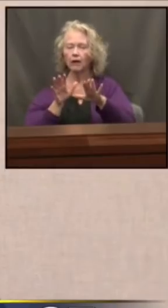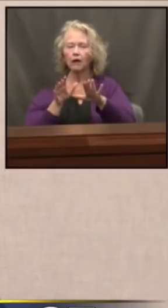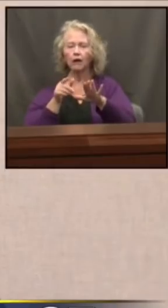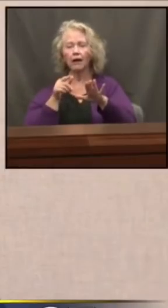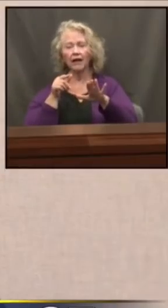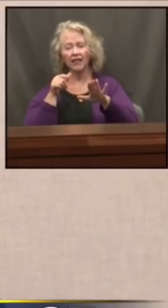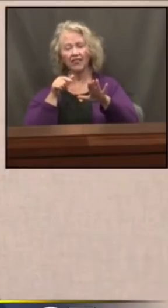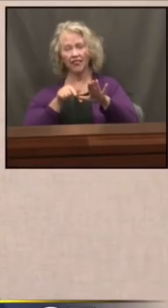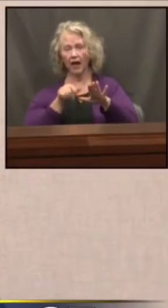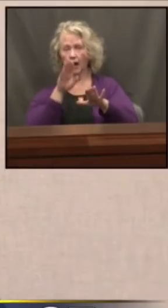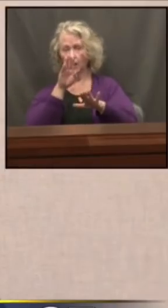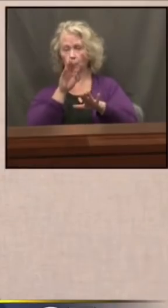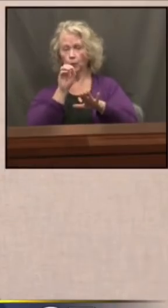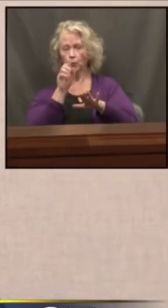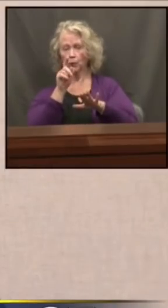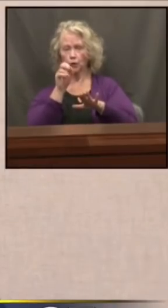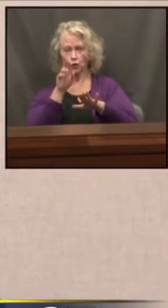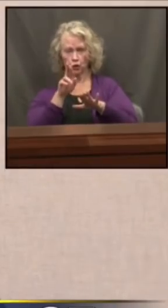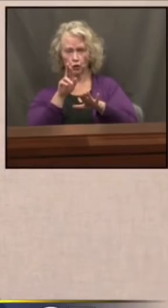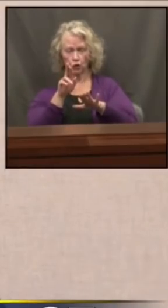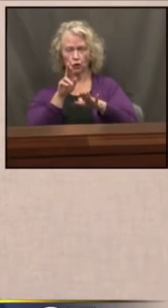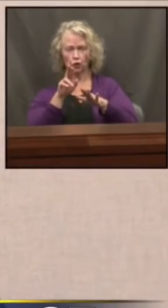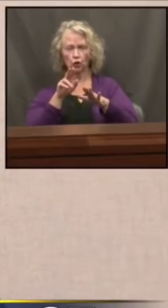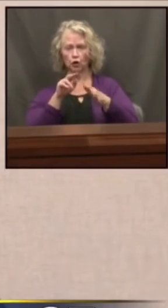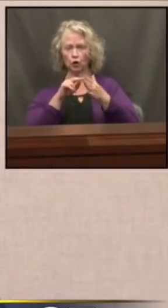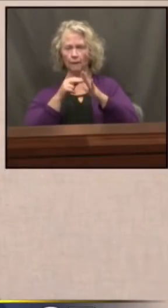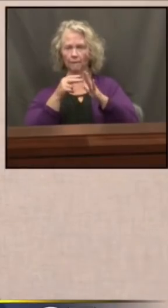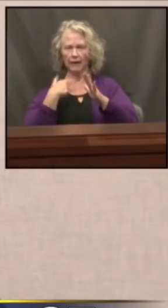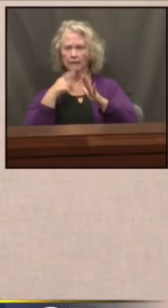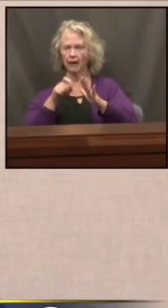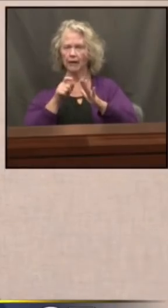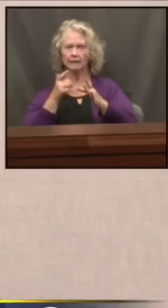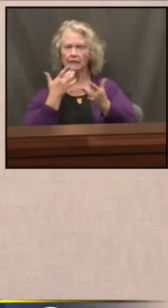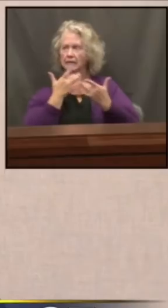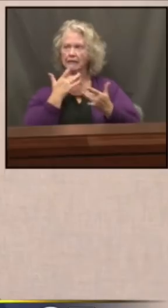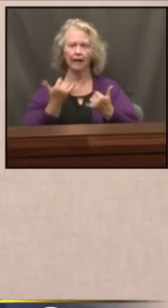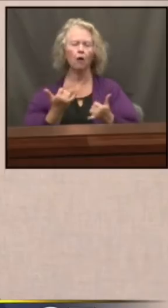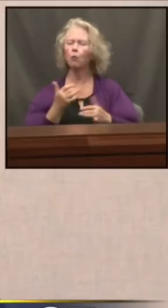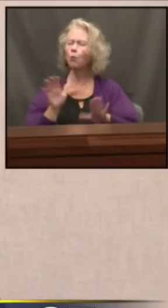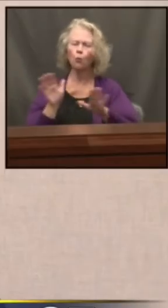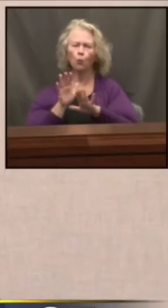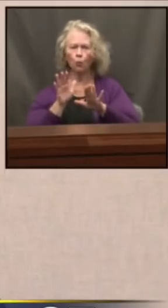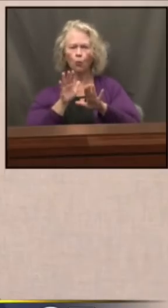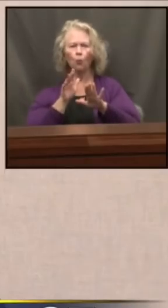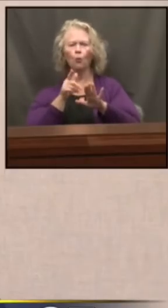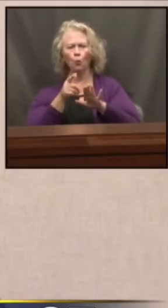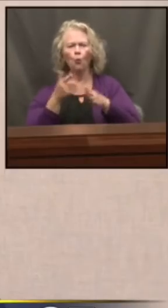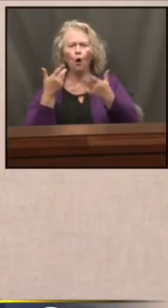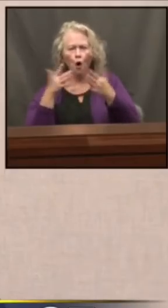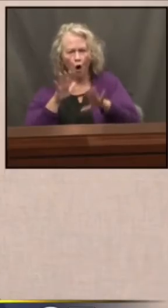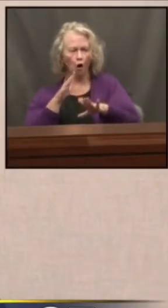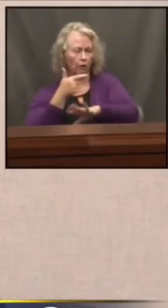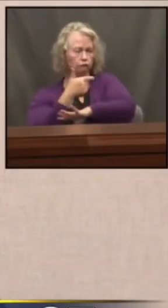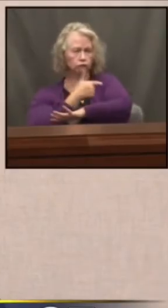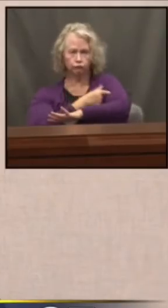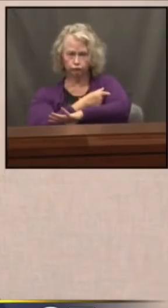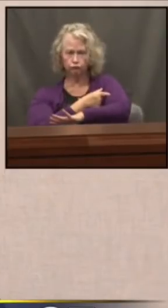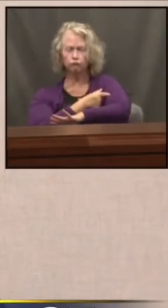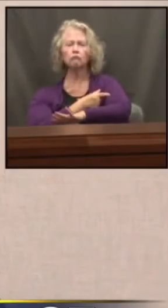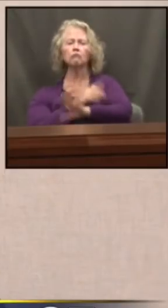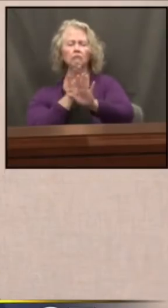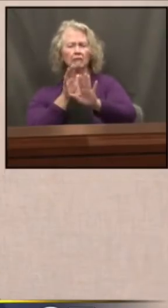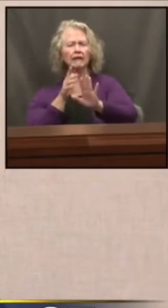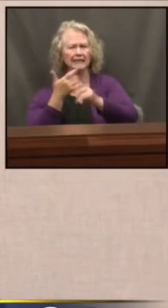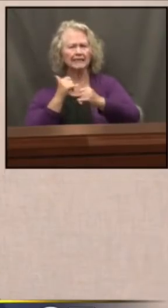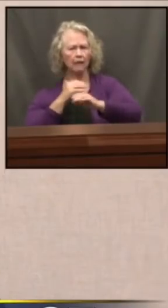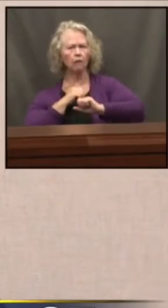immunity. This isn't going from zero immunity and the mad rush that we had back in the spring. But for our older adults,